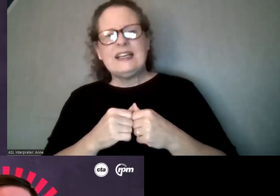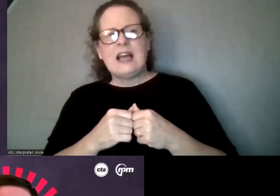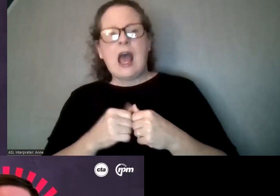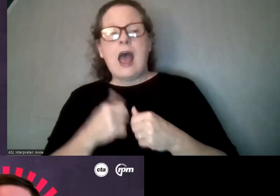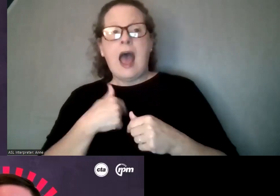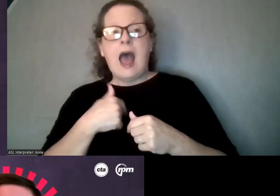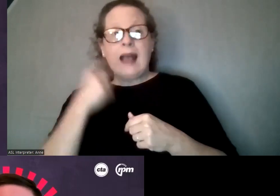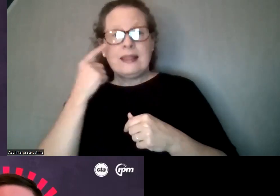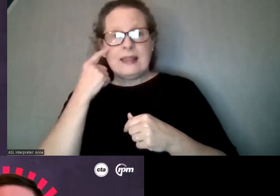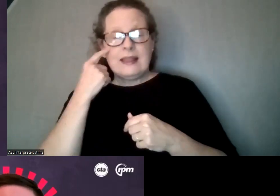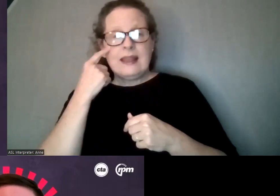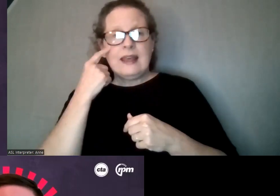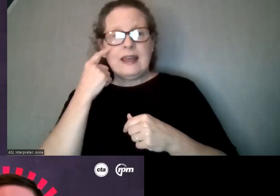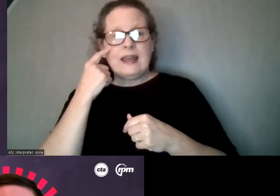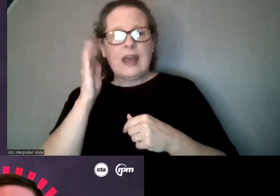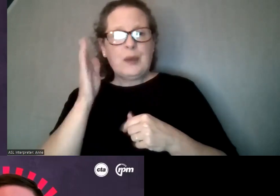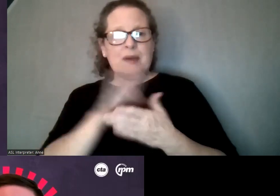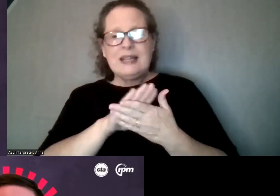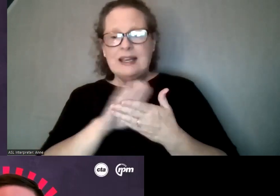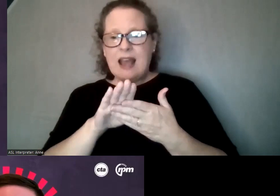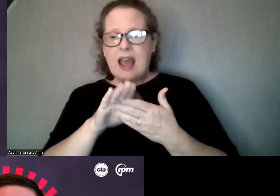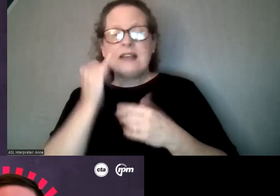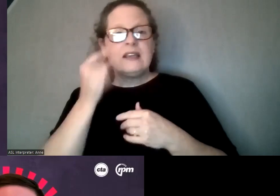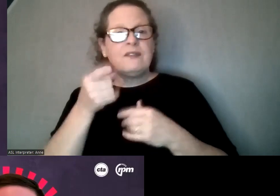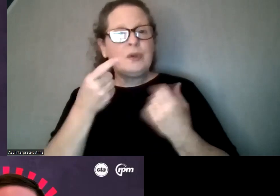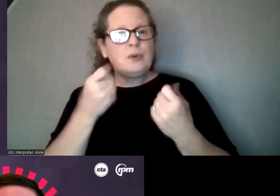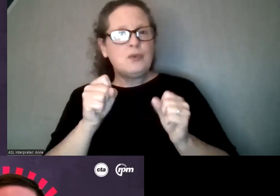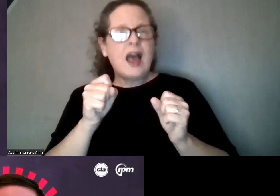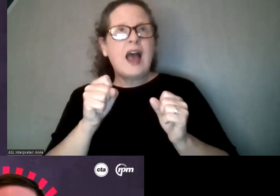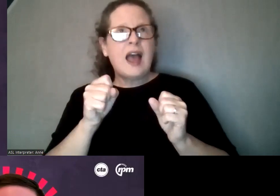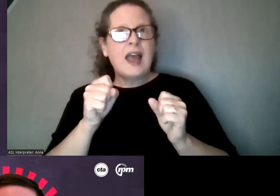I think that it would be nice if you tried to think.